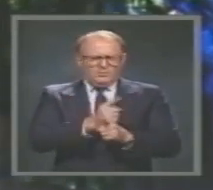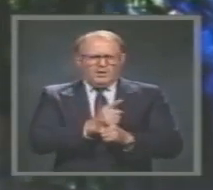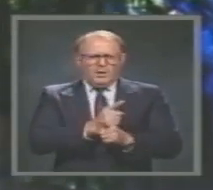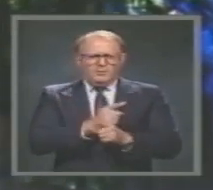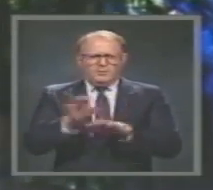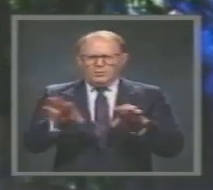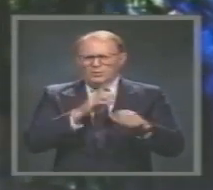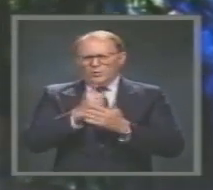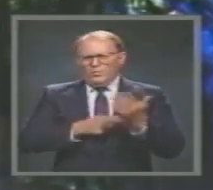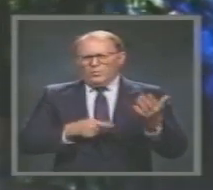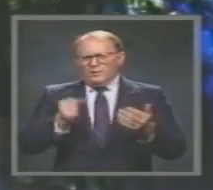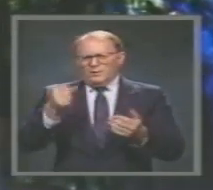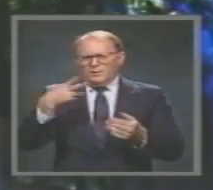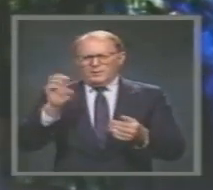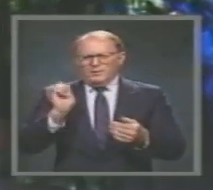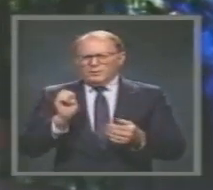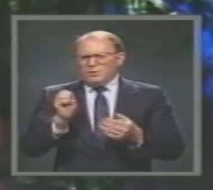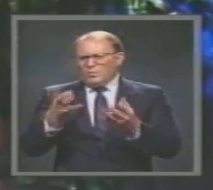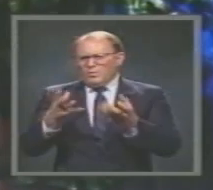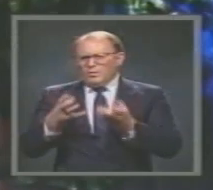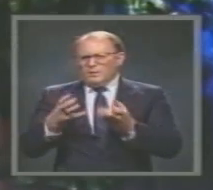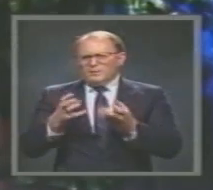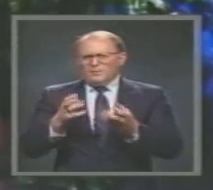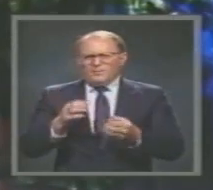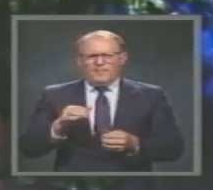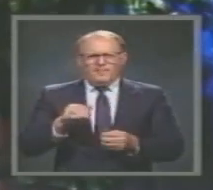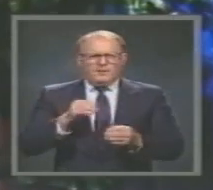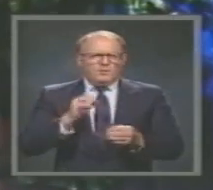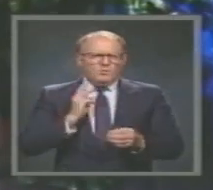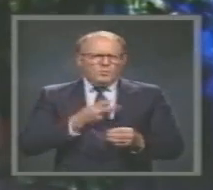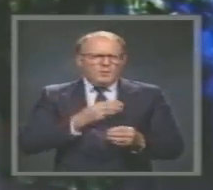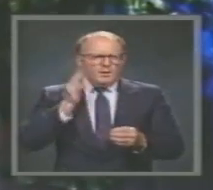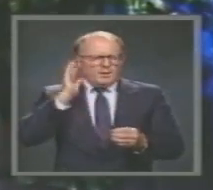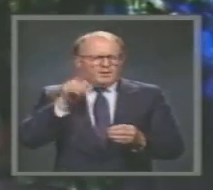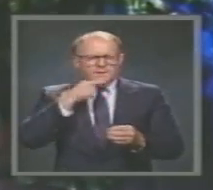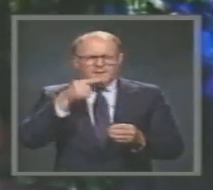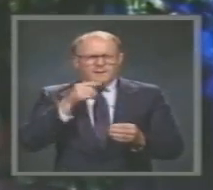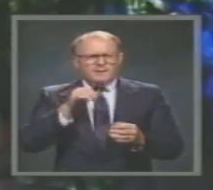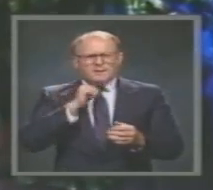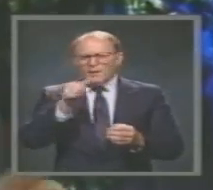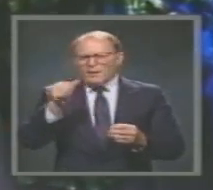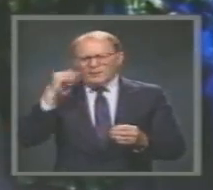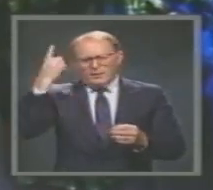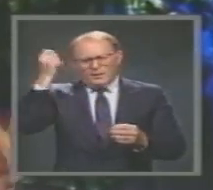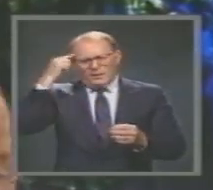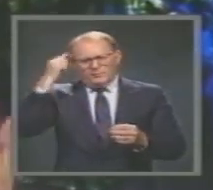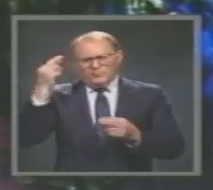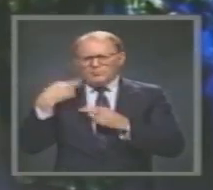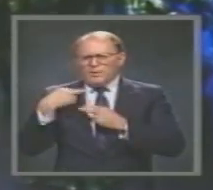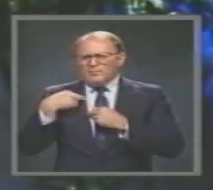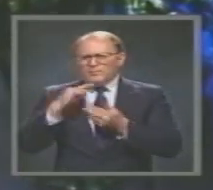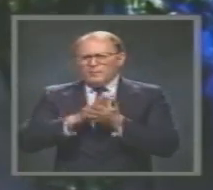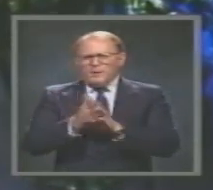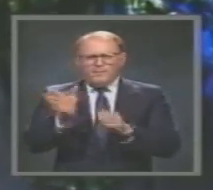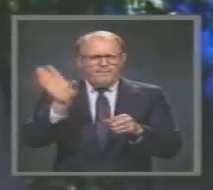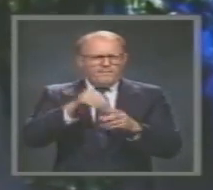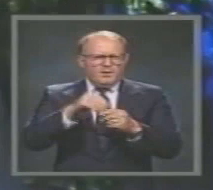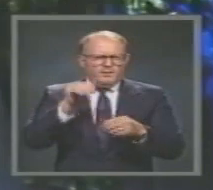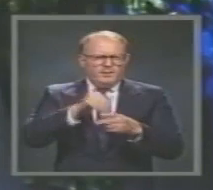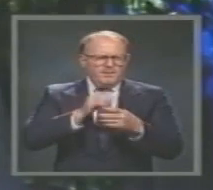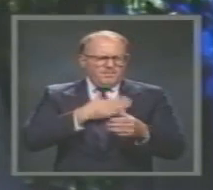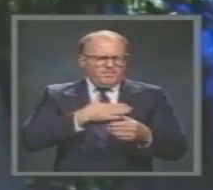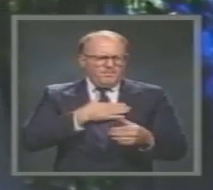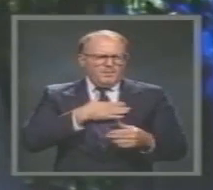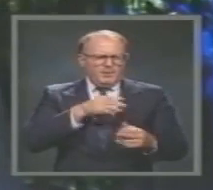That's a private matter. We hear it said, I don't think it's a government's business to become involved in my personal choices